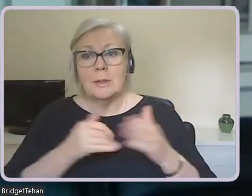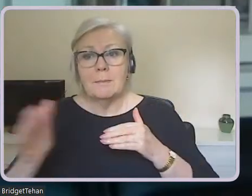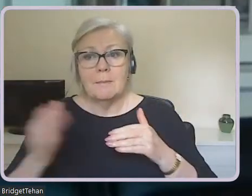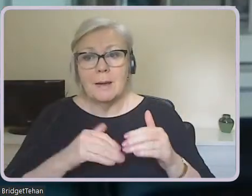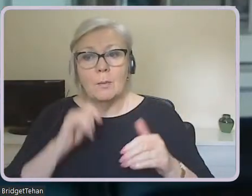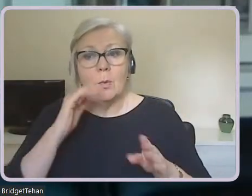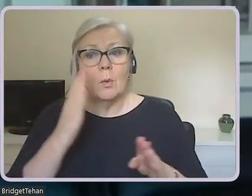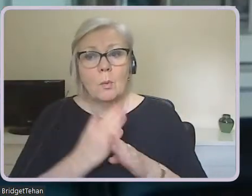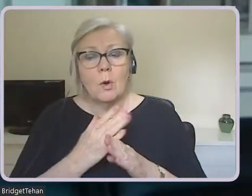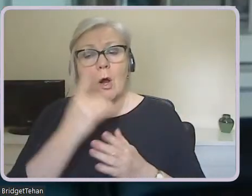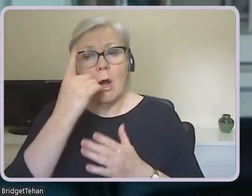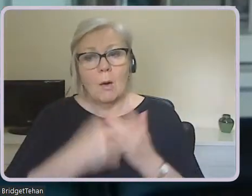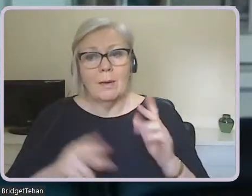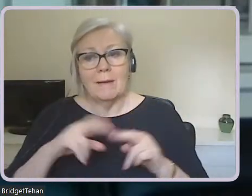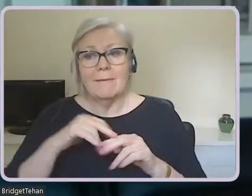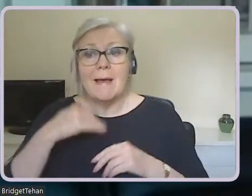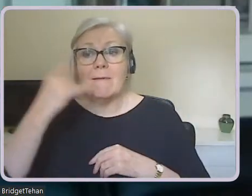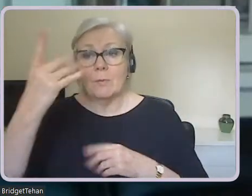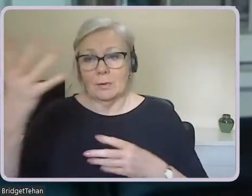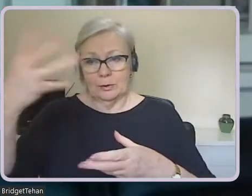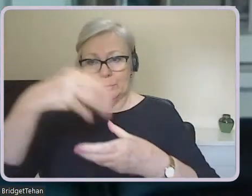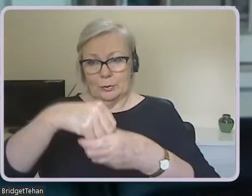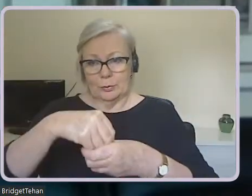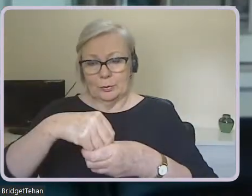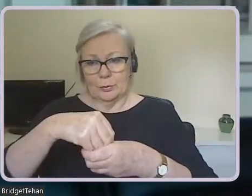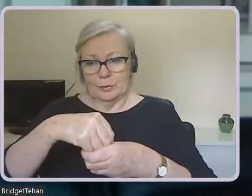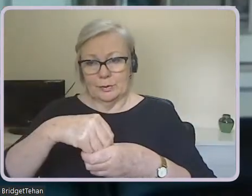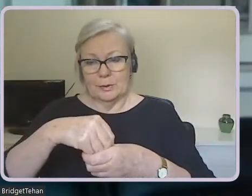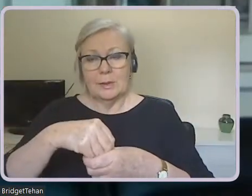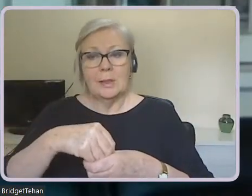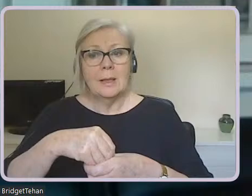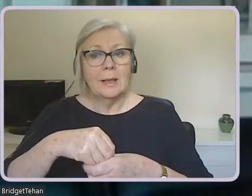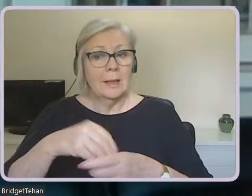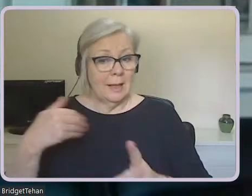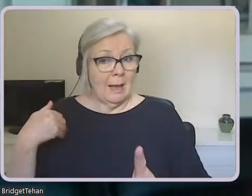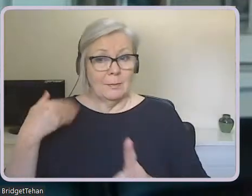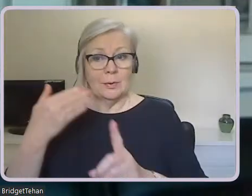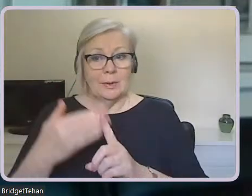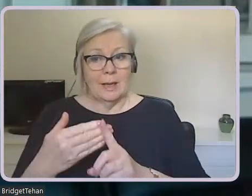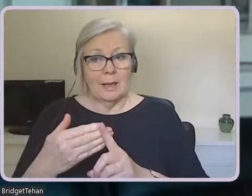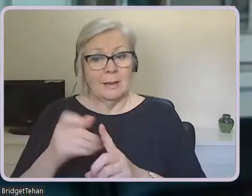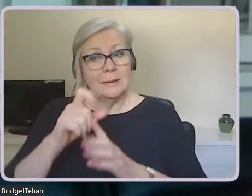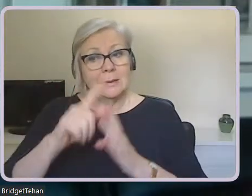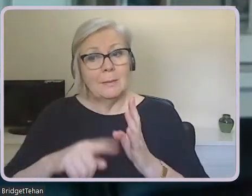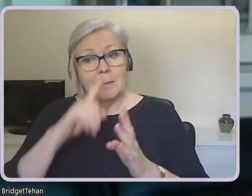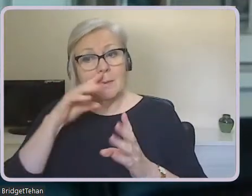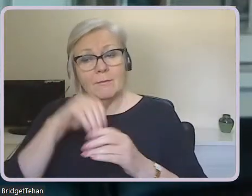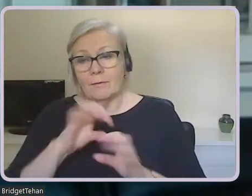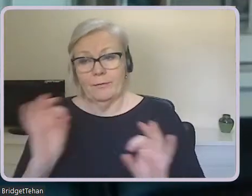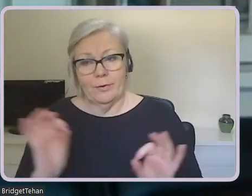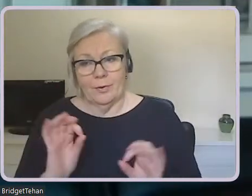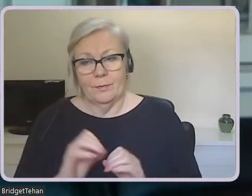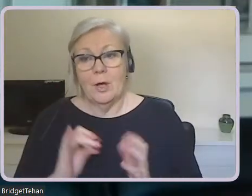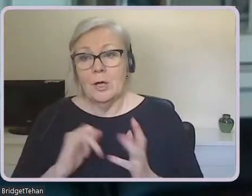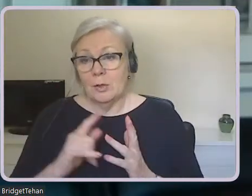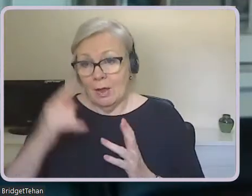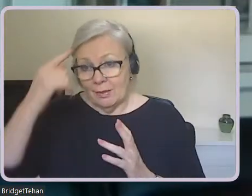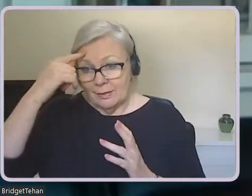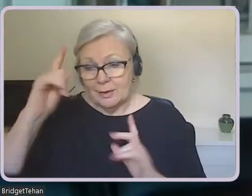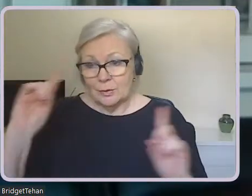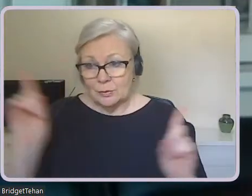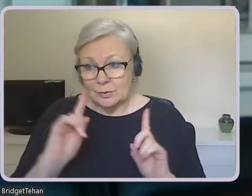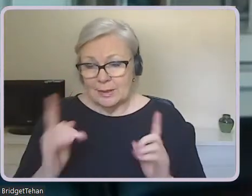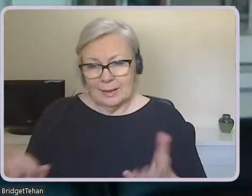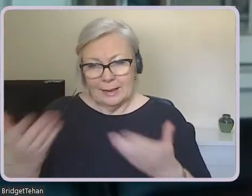with everyone. And to date, that hasn't included people with a disability. I think today has really presented us with an opportunity